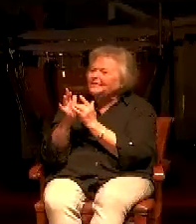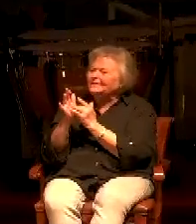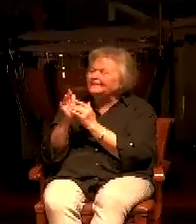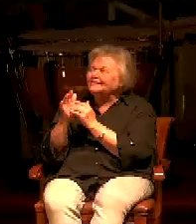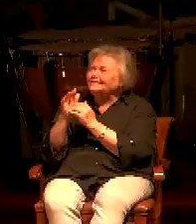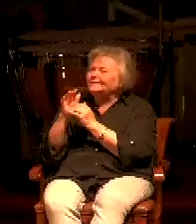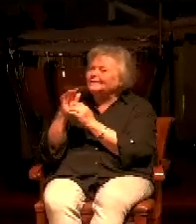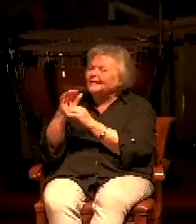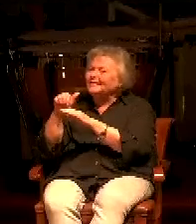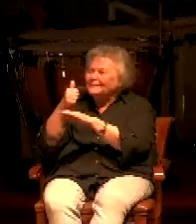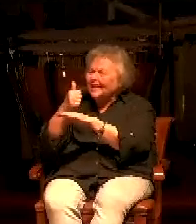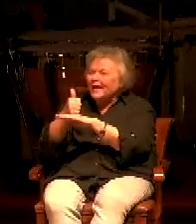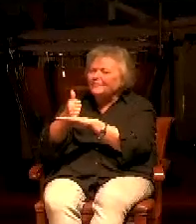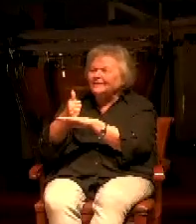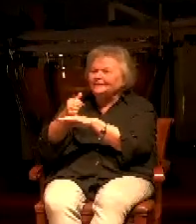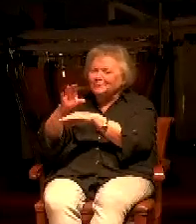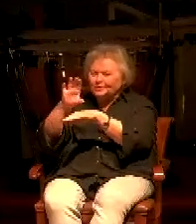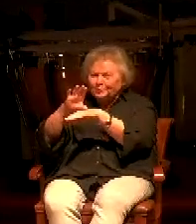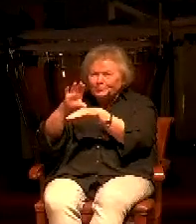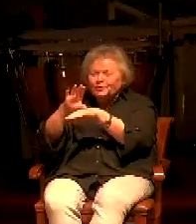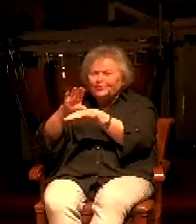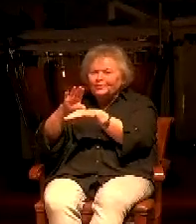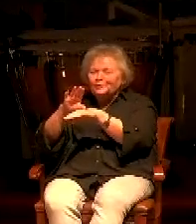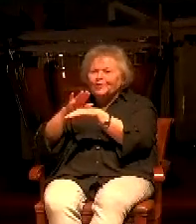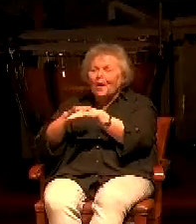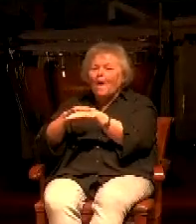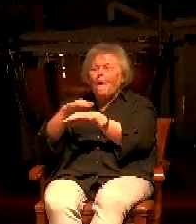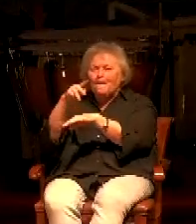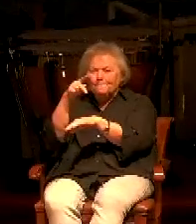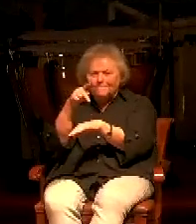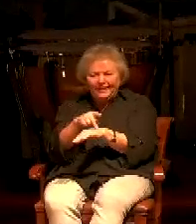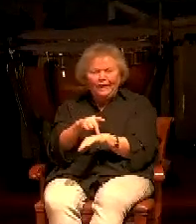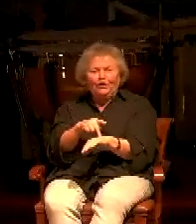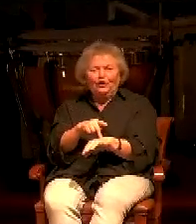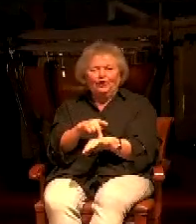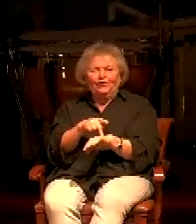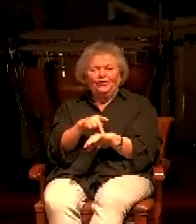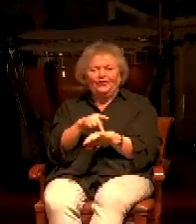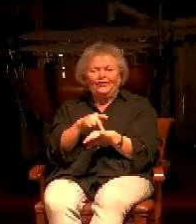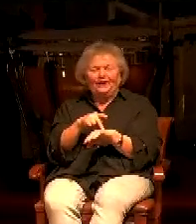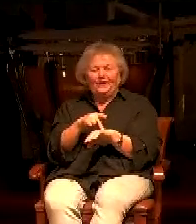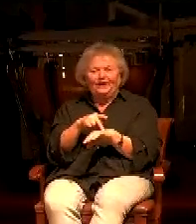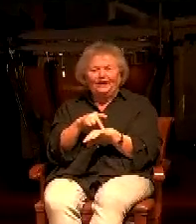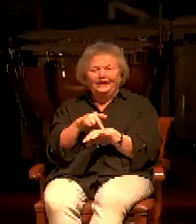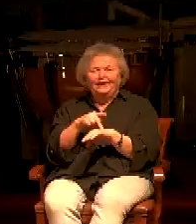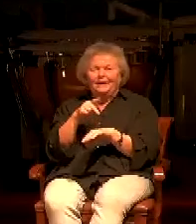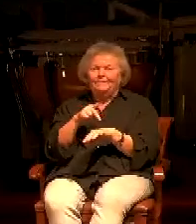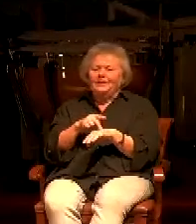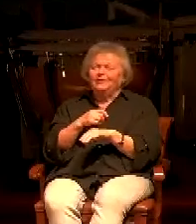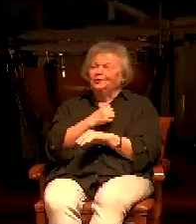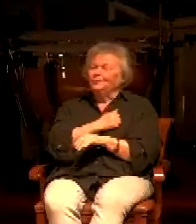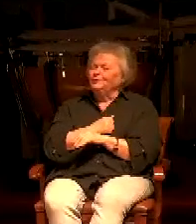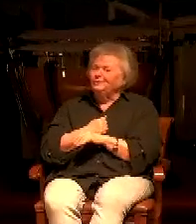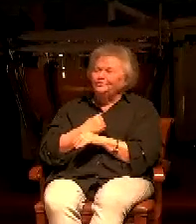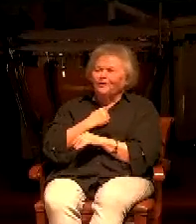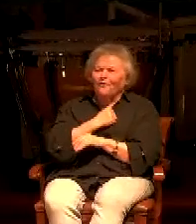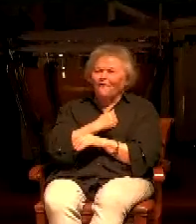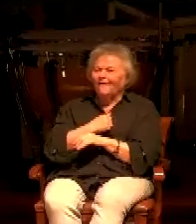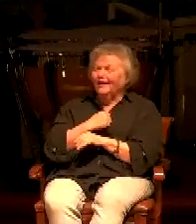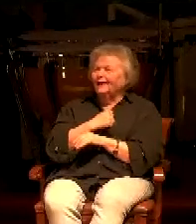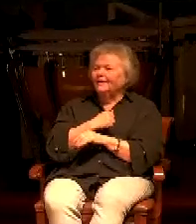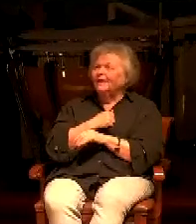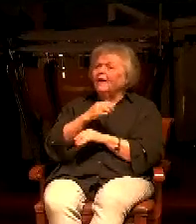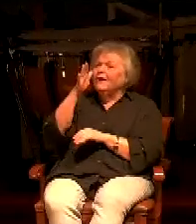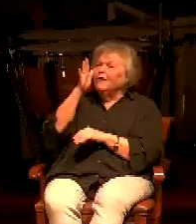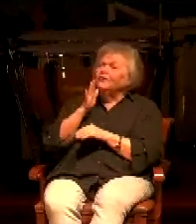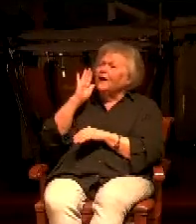far, brothers and sisters. If you weep tears of bitter contrition and repentance, God will save you. In fact, I want to close with this.